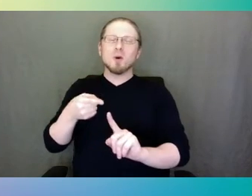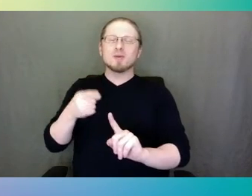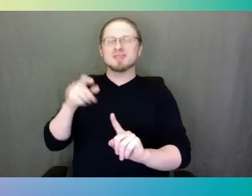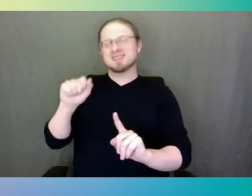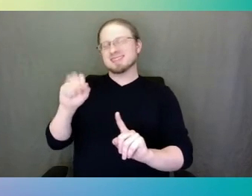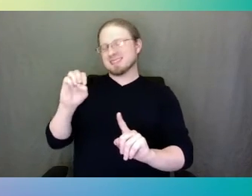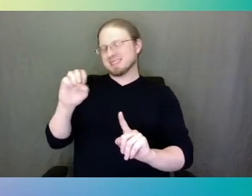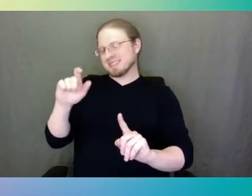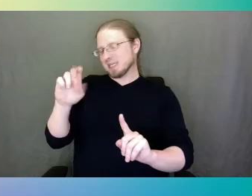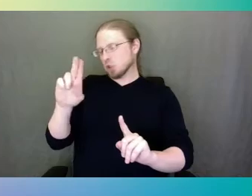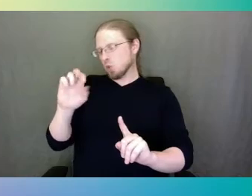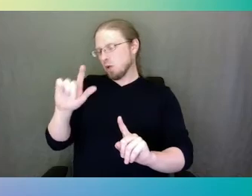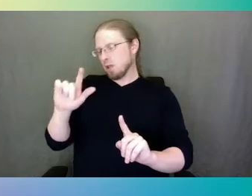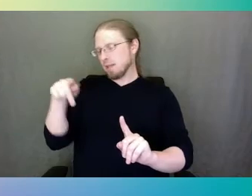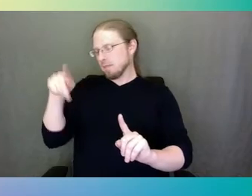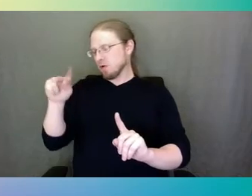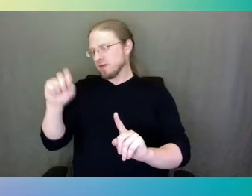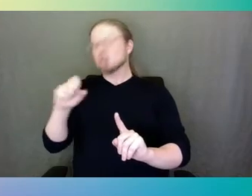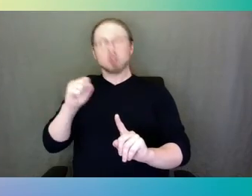so you may be wondering,